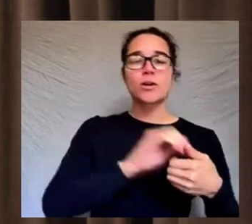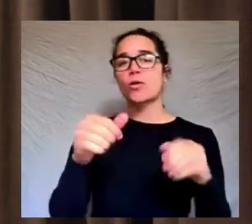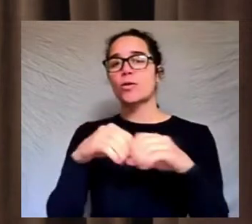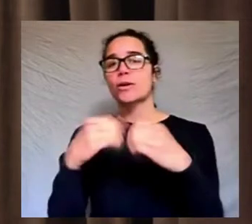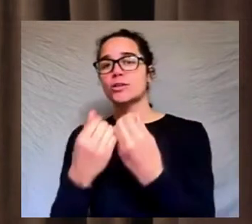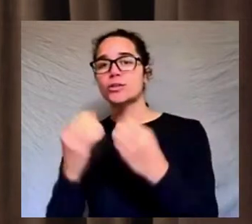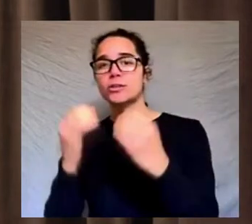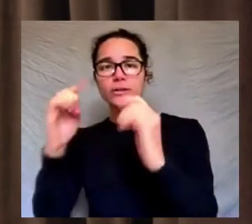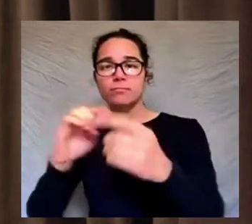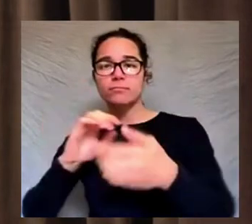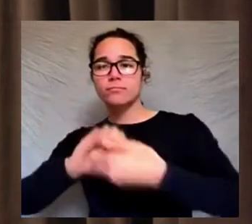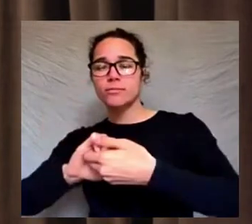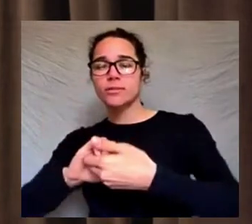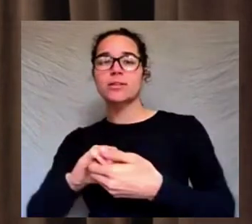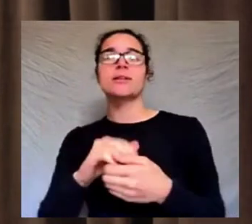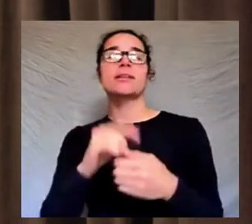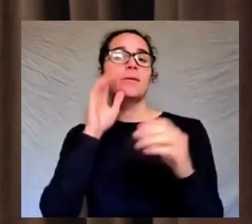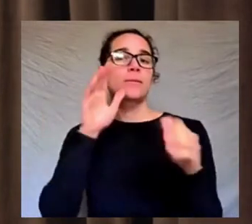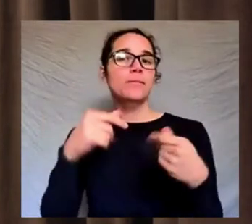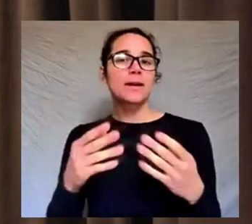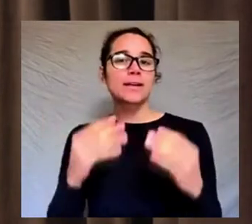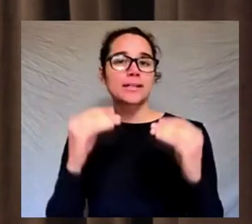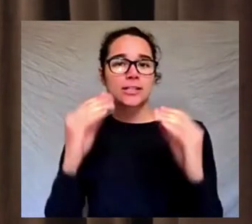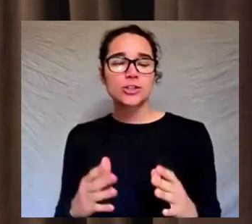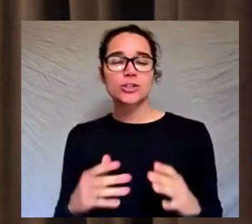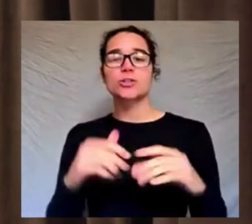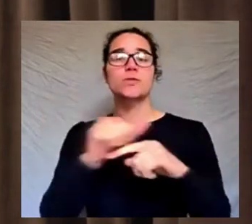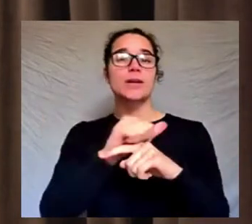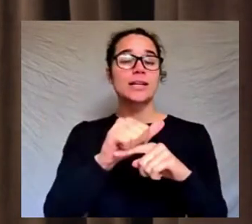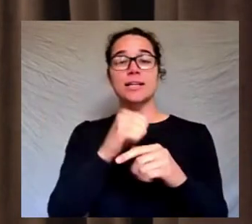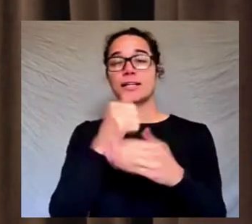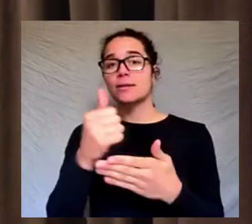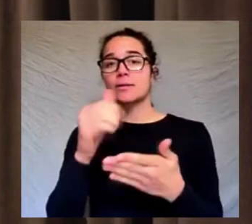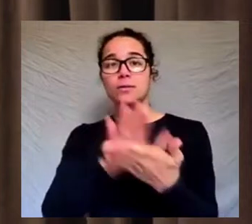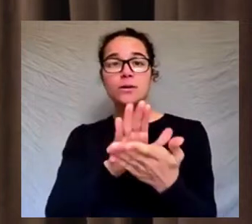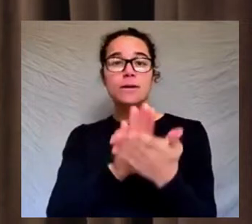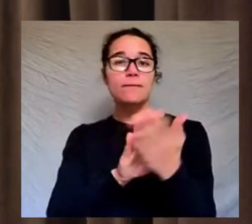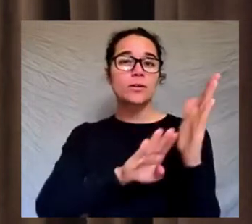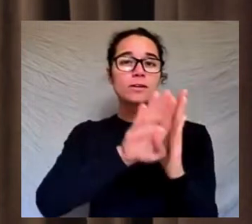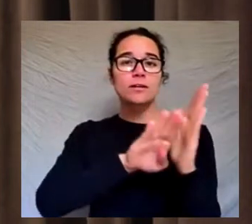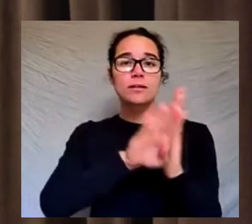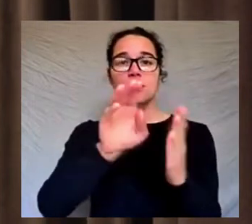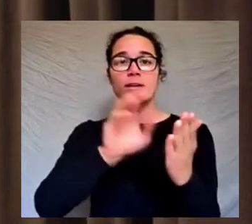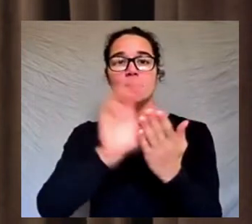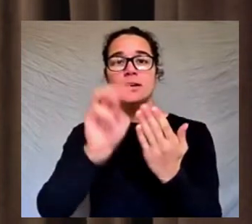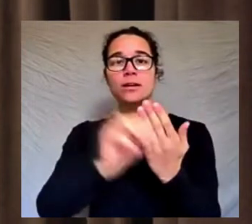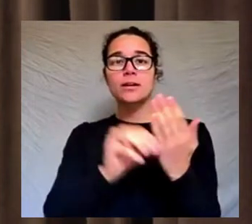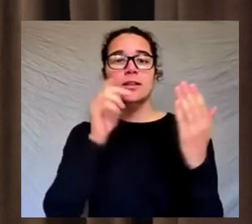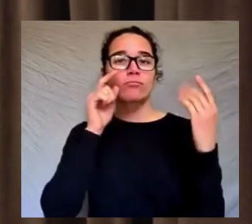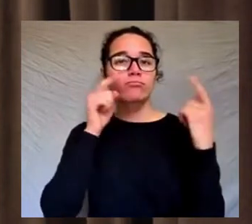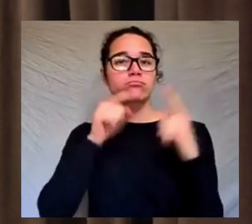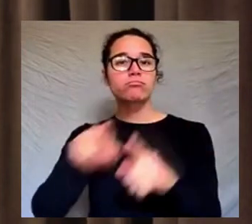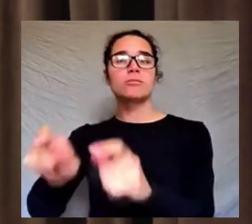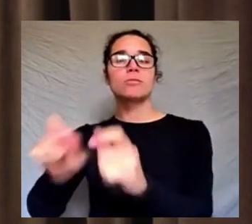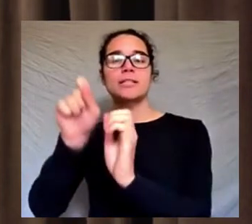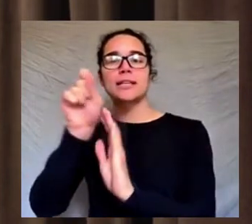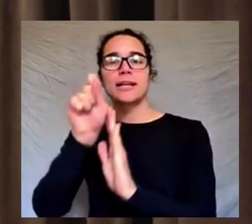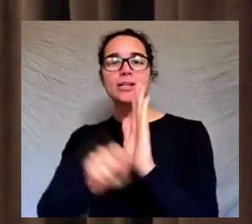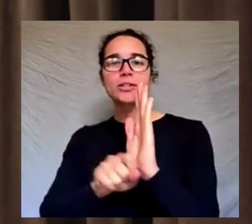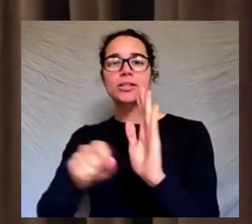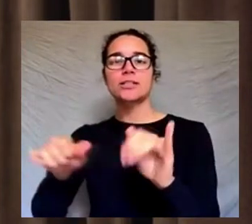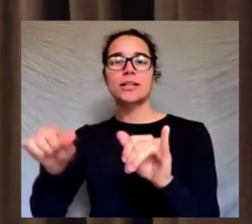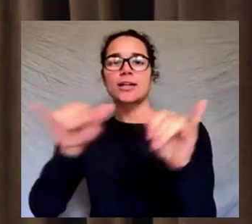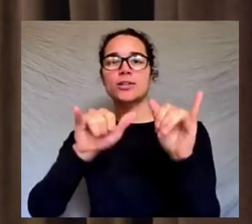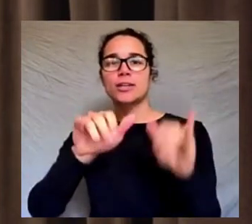are providing teachers training and assisting schools in developing curricula that align with state standards. NEH is